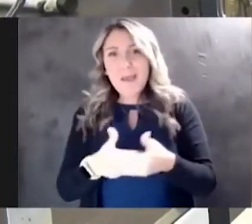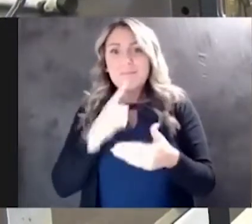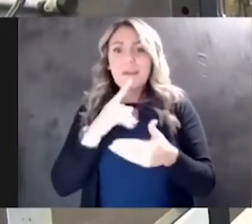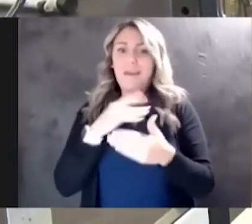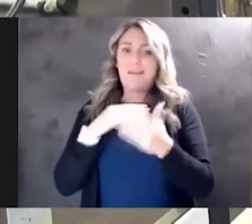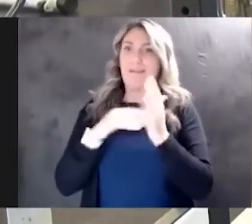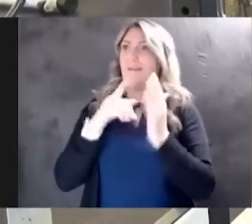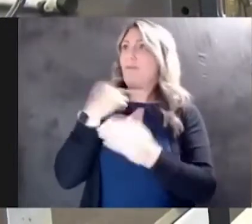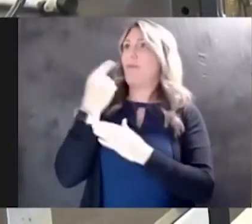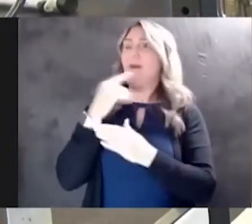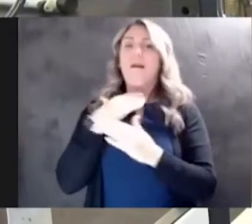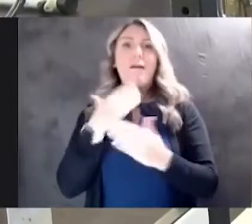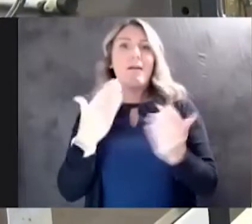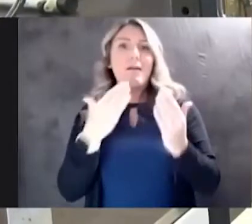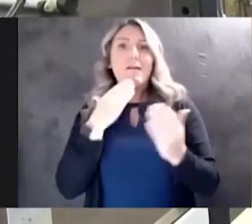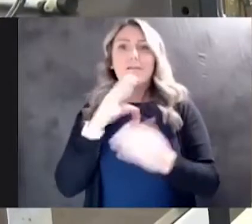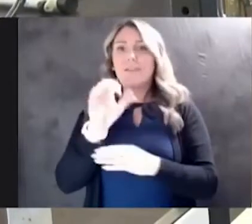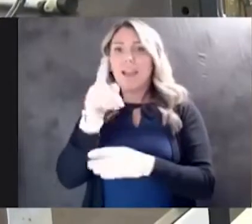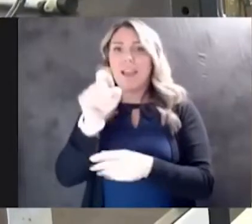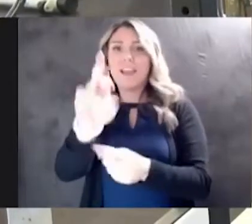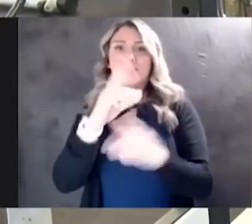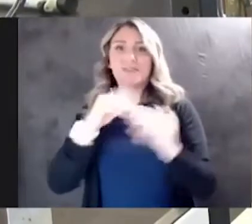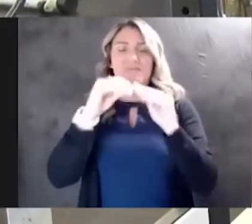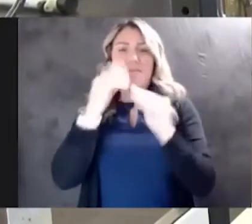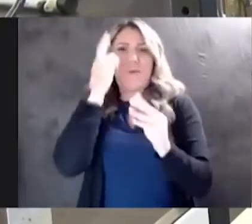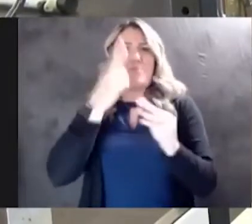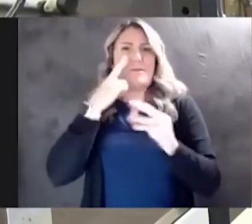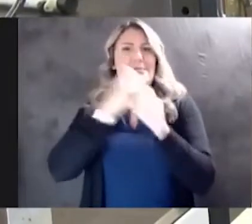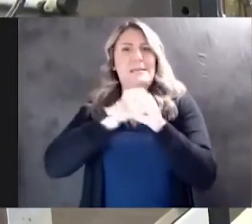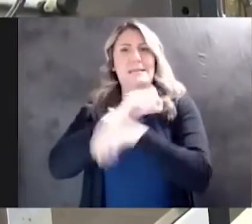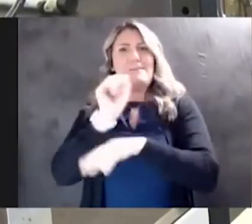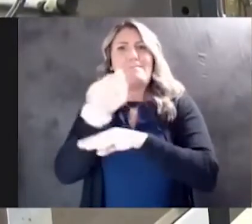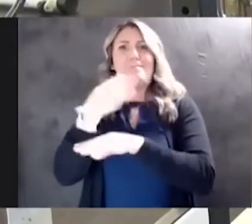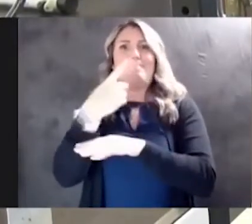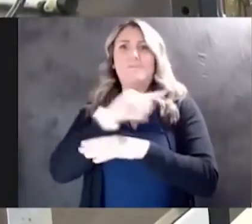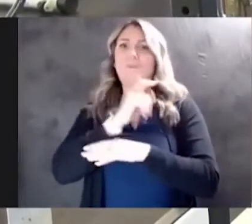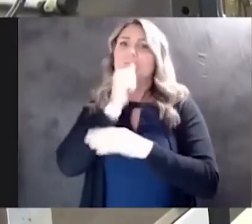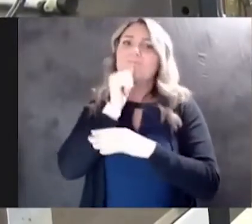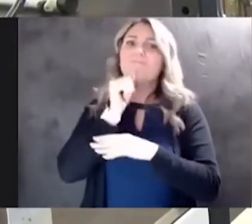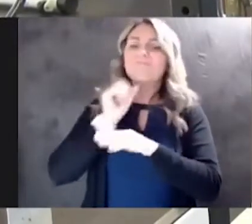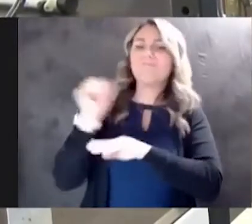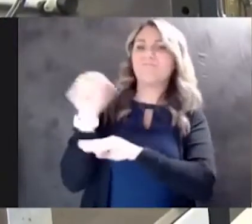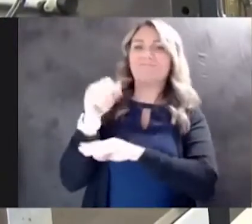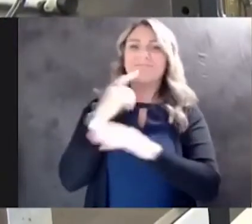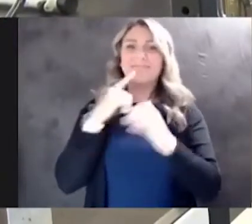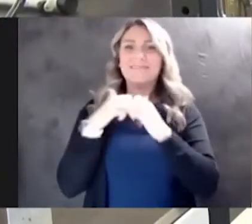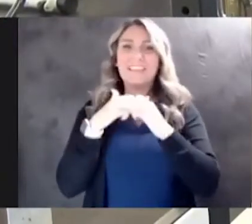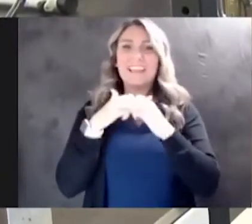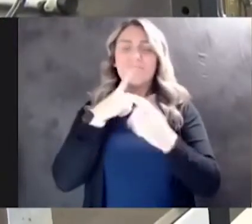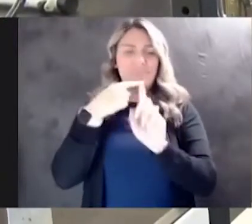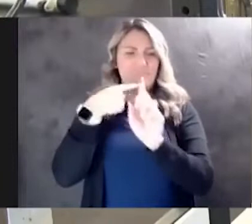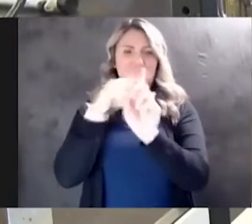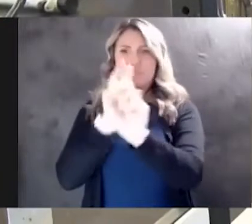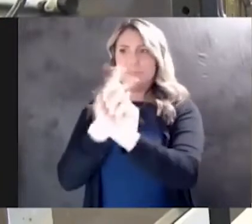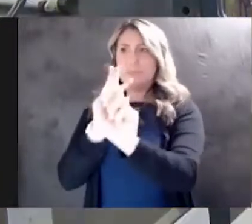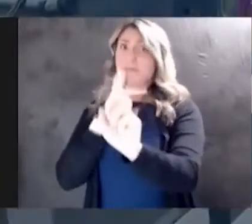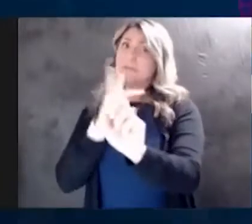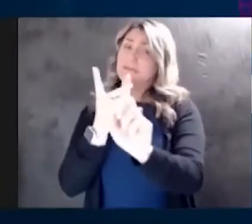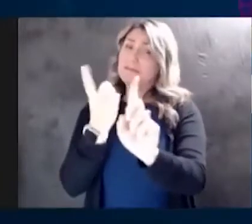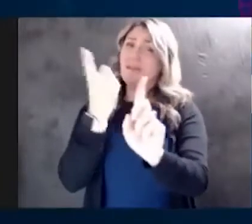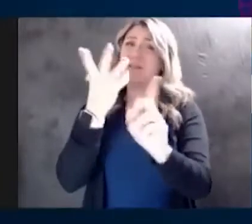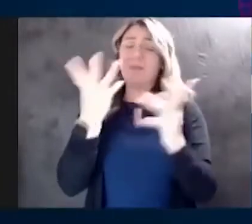it gives you more of a reason to fight, and we got through it together. And I think it put a positive perspective on something that could have been a lot